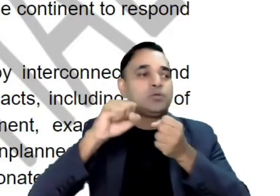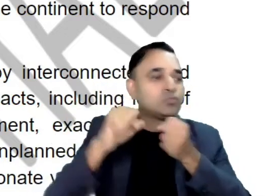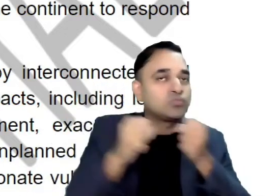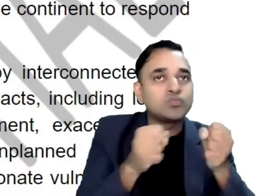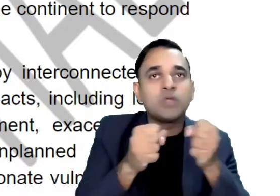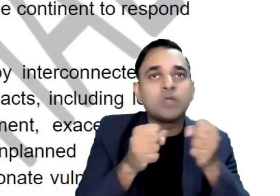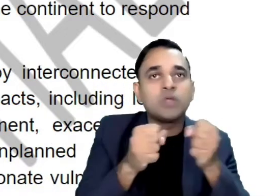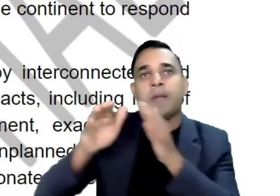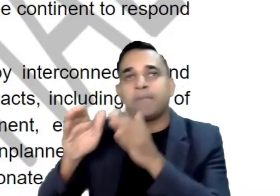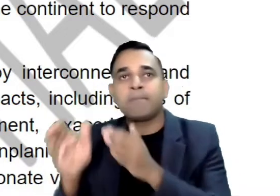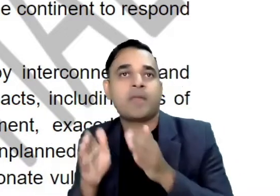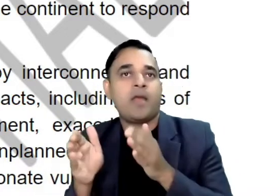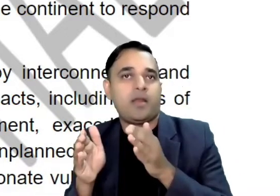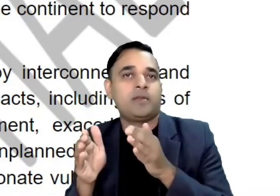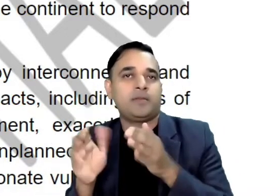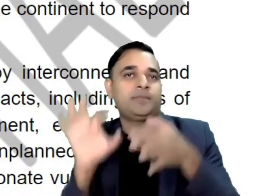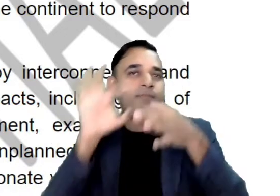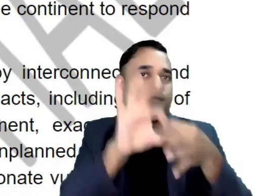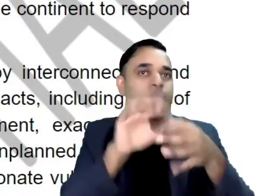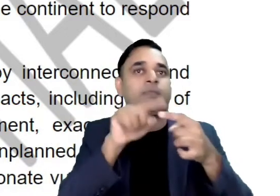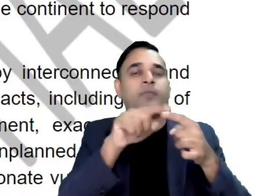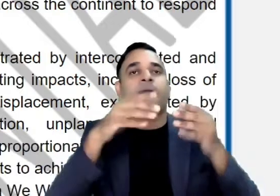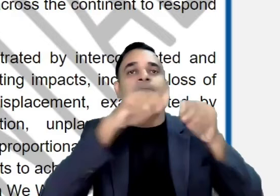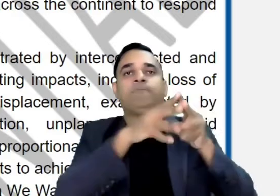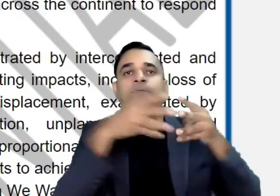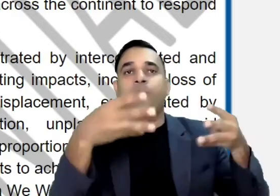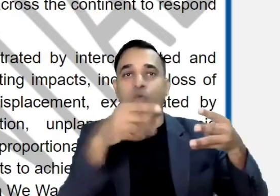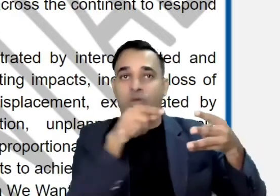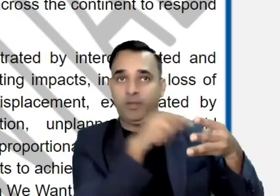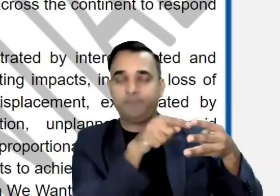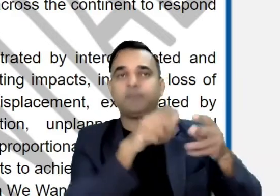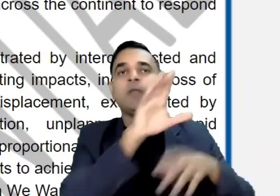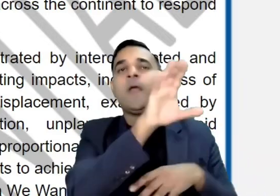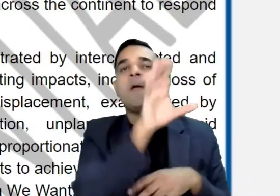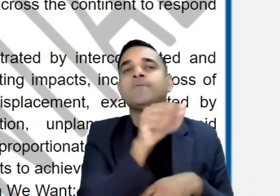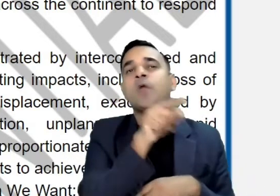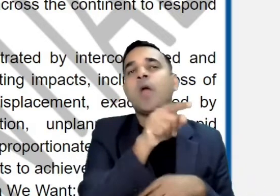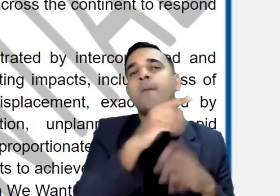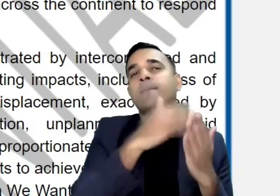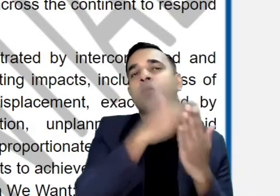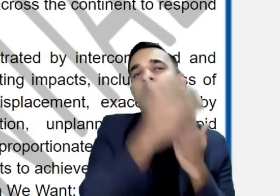review the implementation of the program of action or the implementation of the Sendai Framework in Africa.